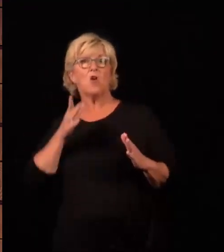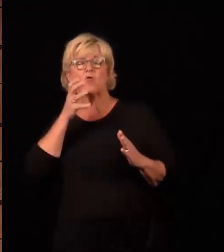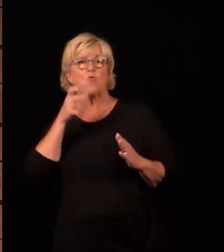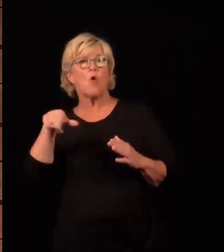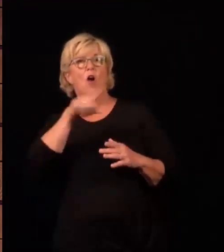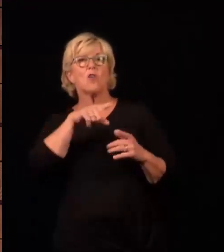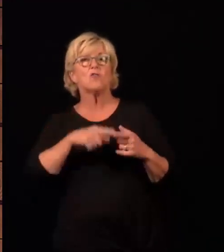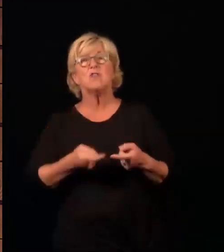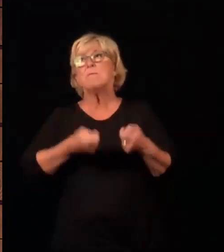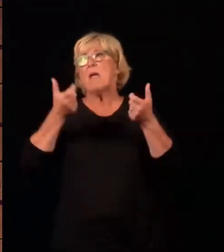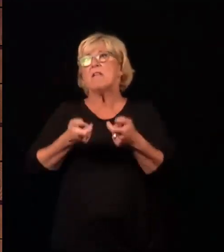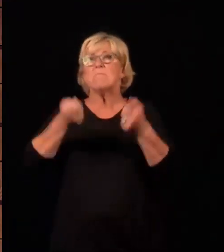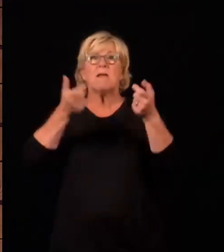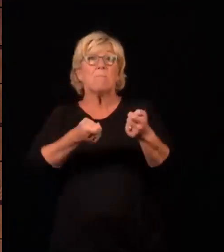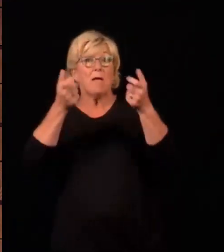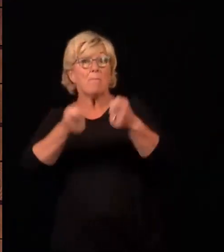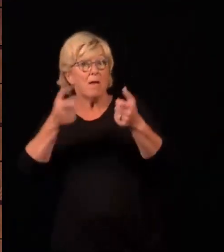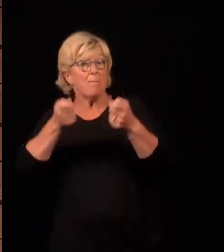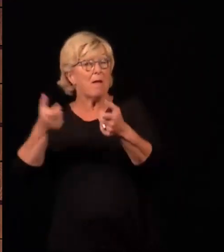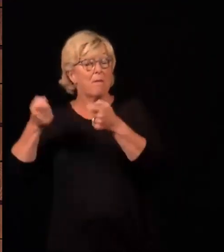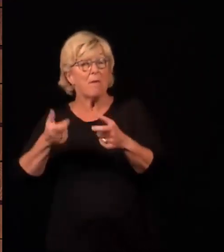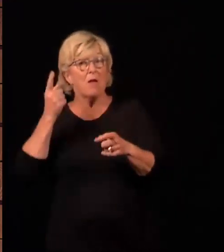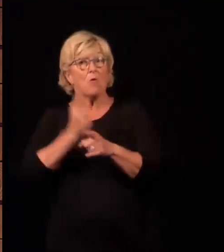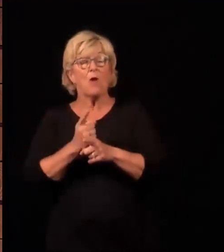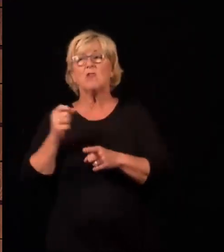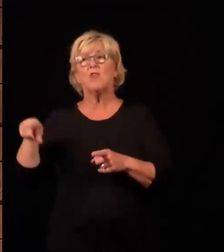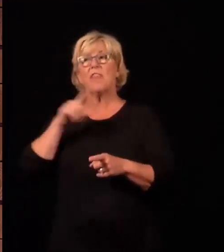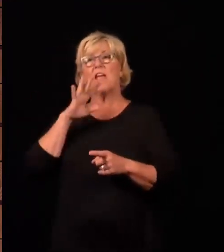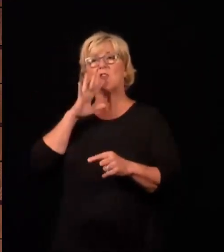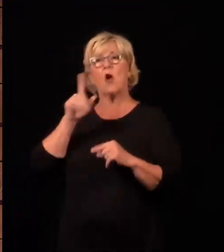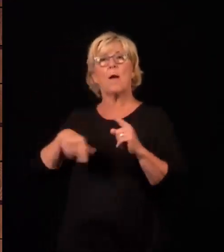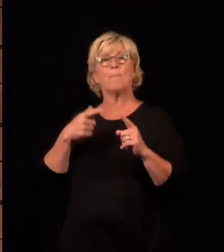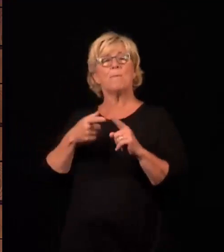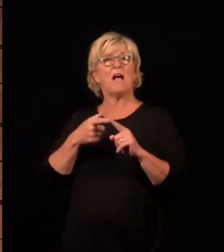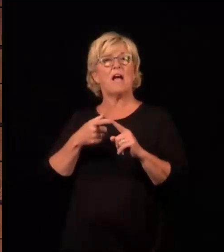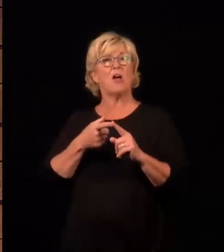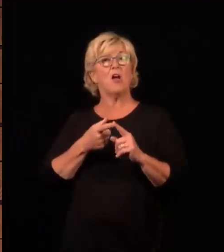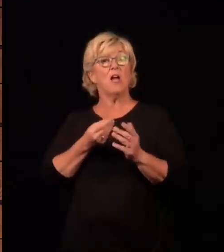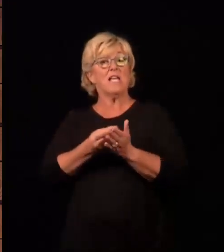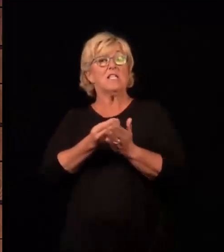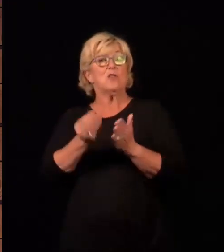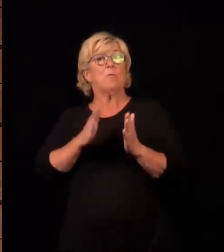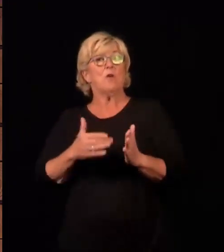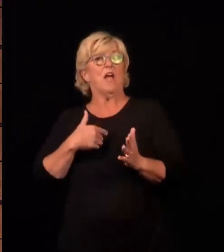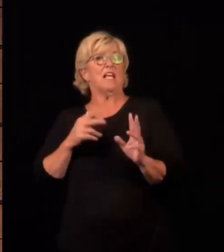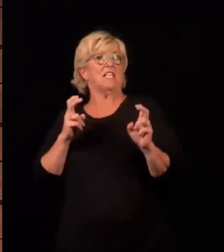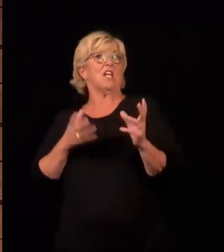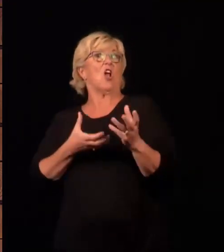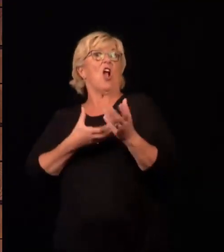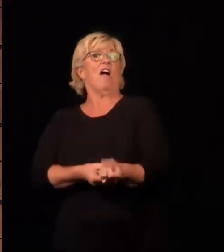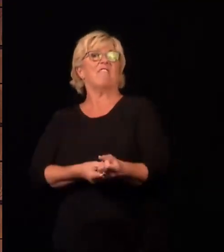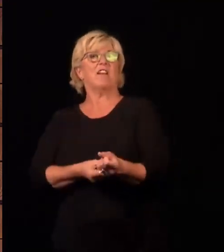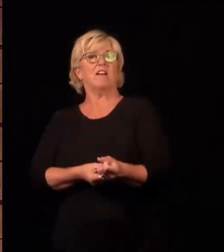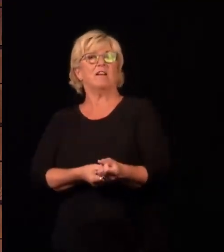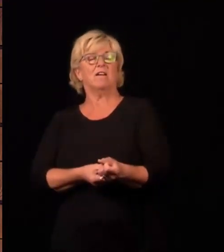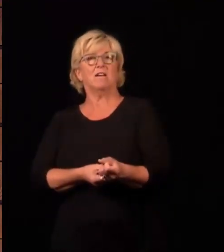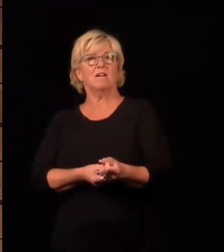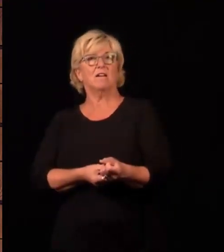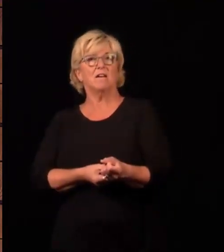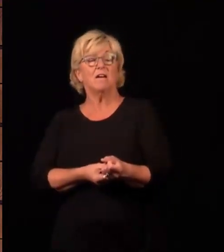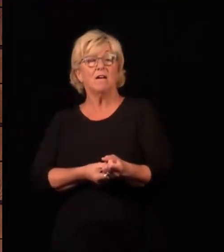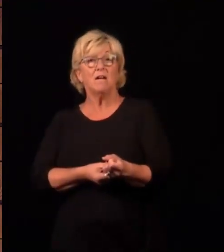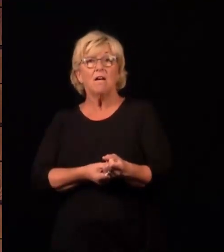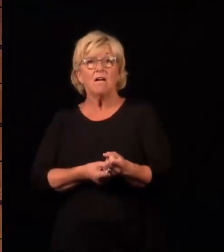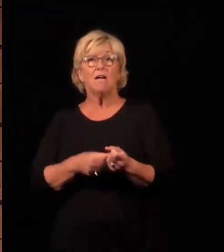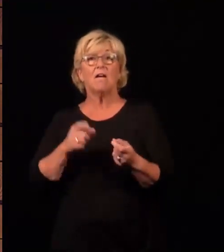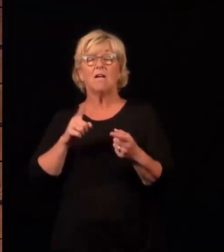to spend so that they can talk about how the consumer has confidence. It is